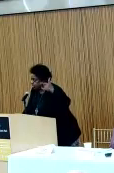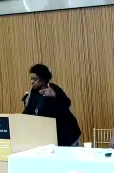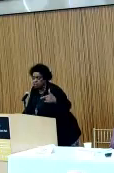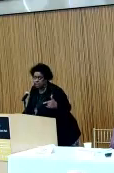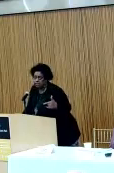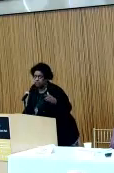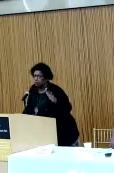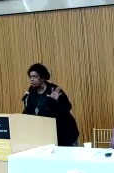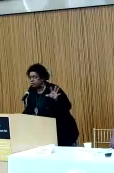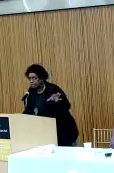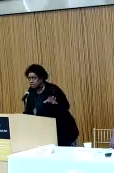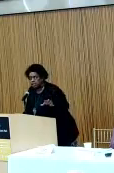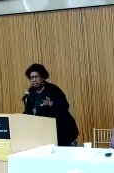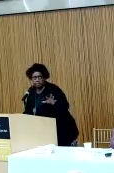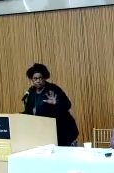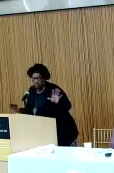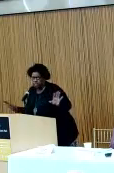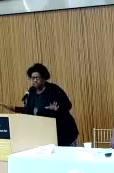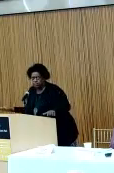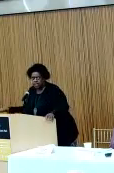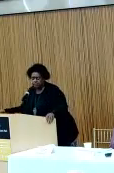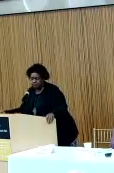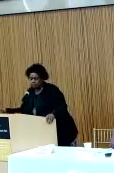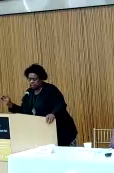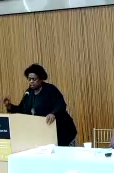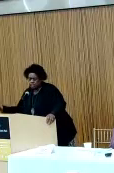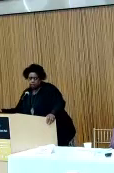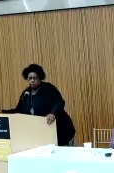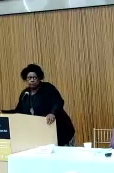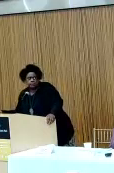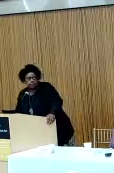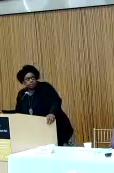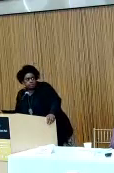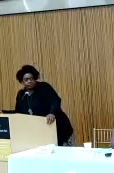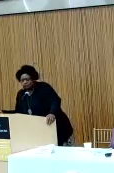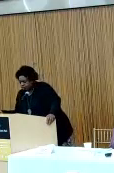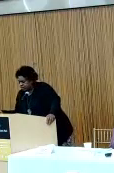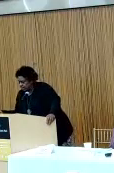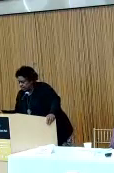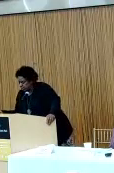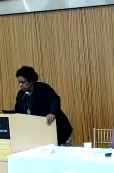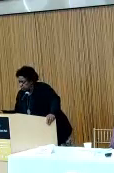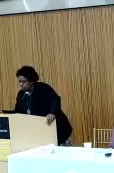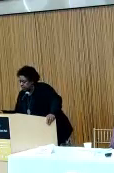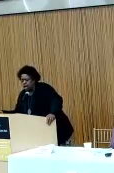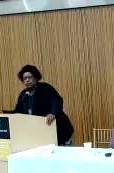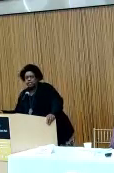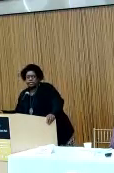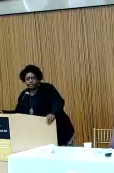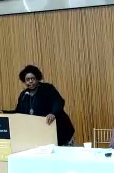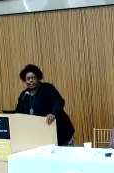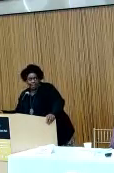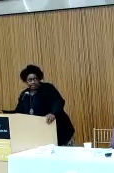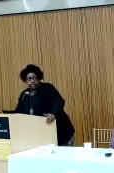I want you to think about that when you think that you want to discriminate remember those dollars remember how